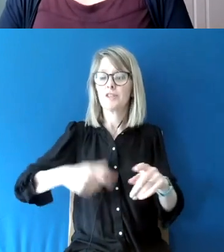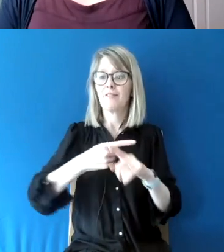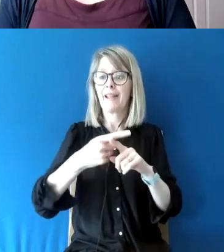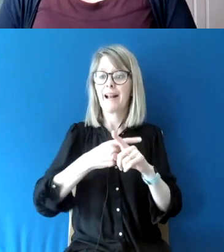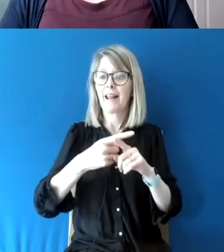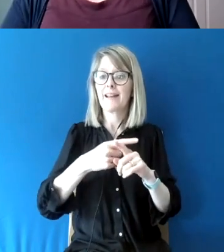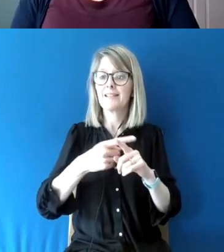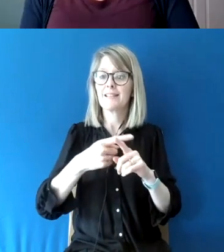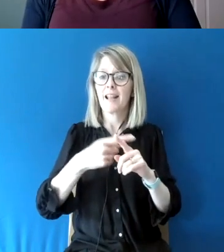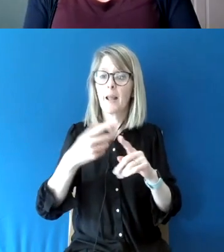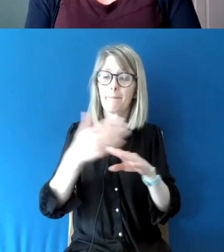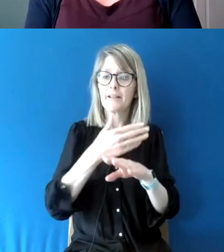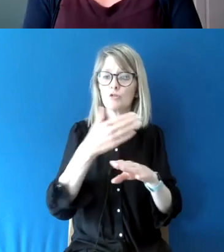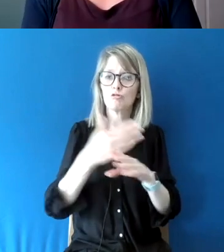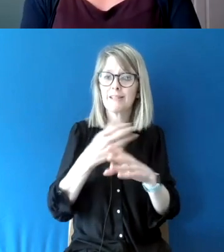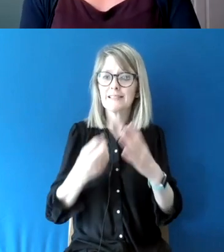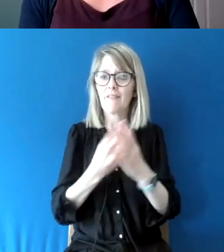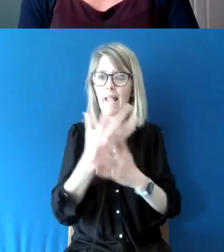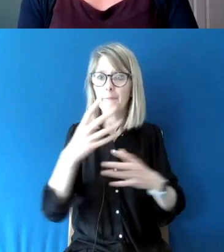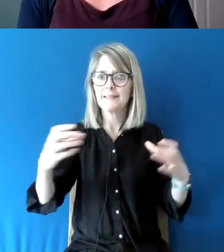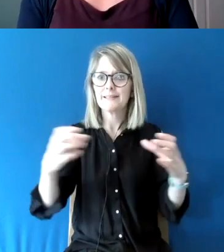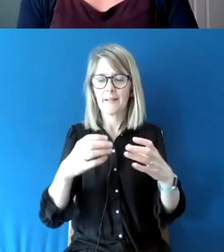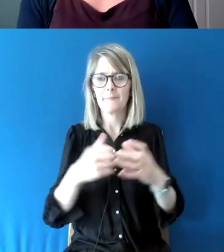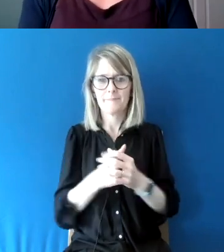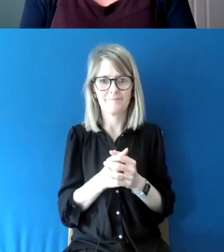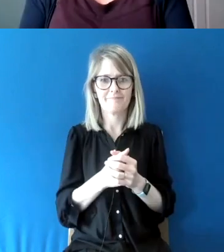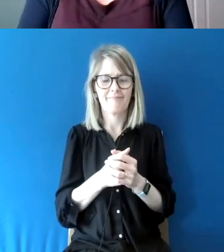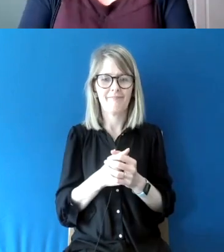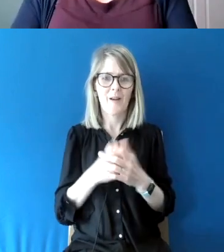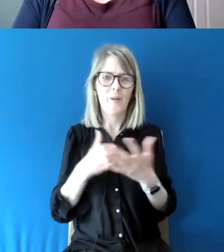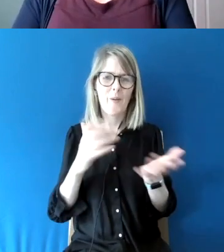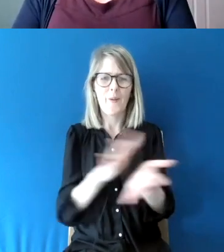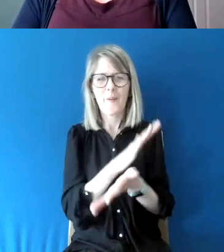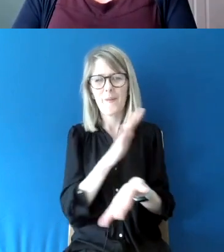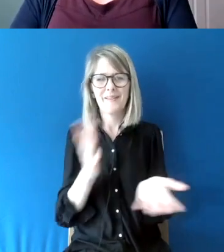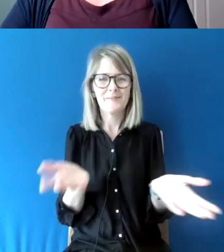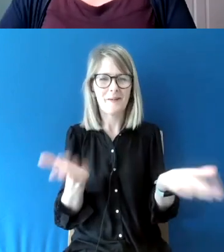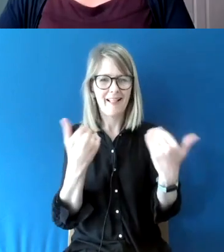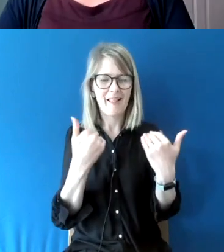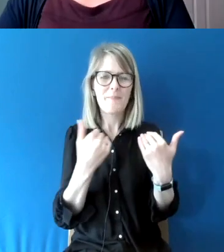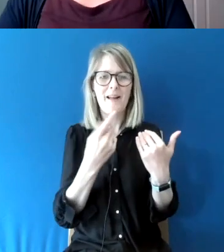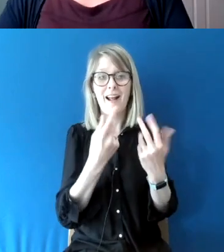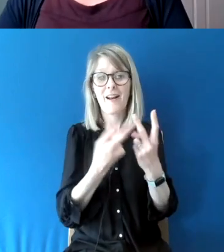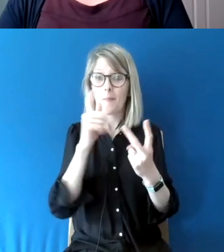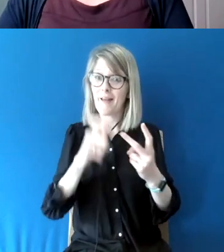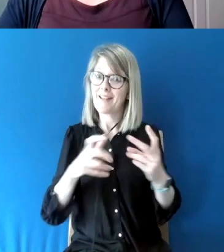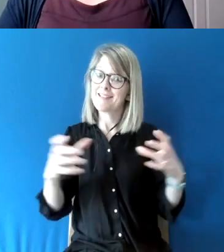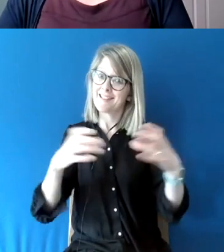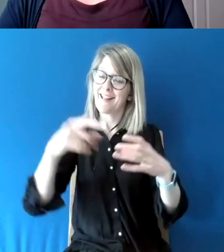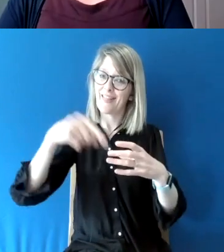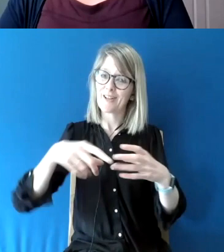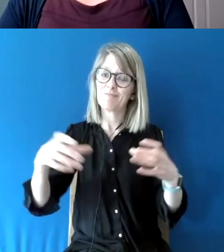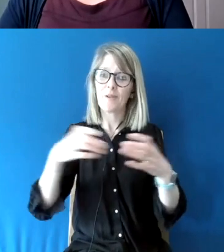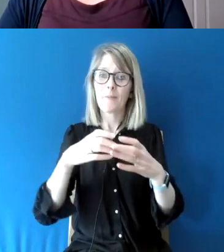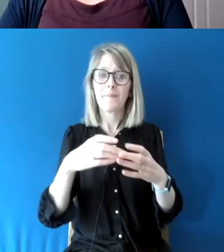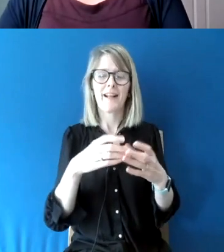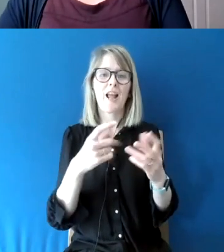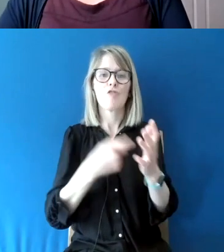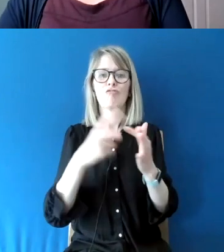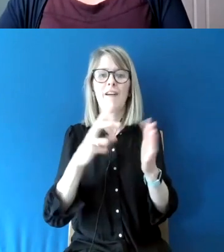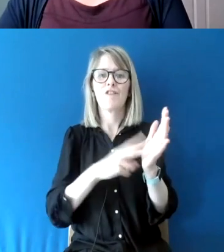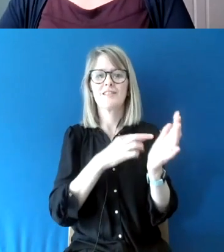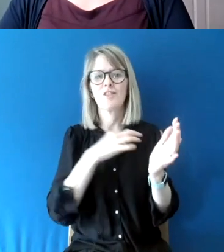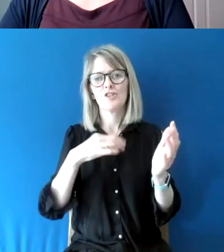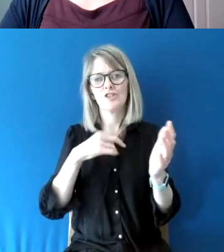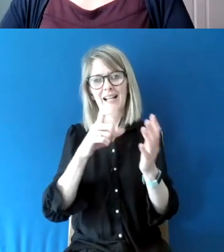And I'm absolutely delighted to welcome another person who's part of that steering group, the Reverend Canon Dr. Anderson